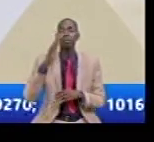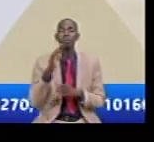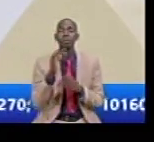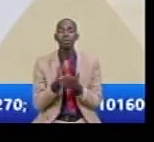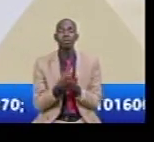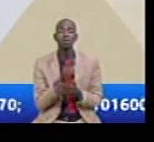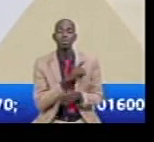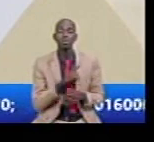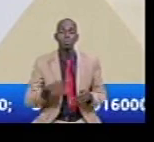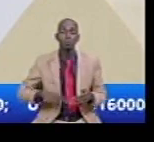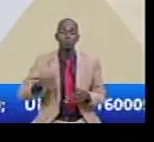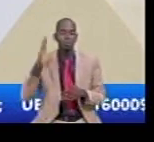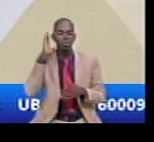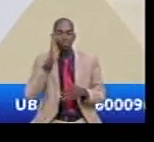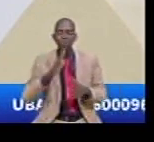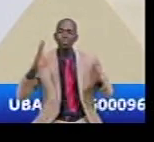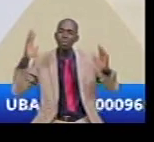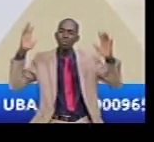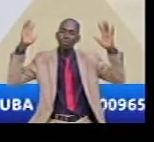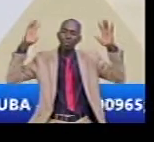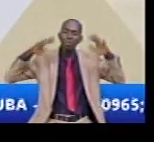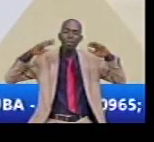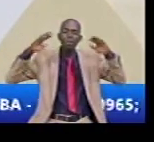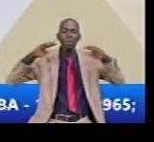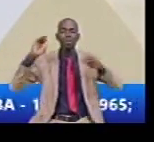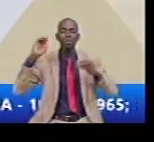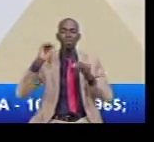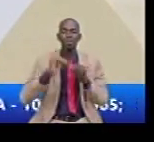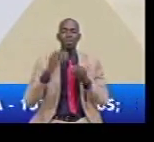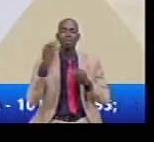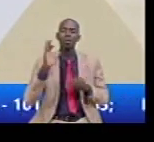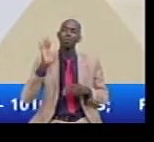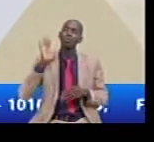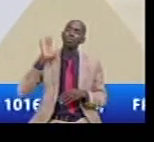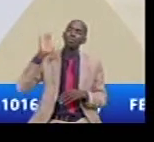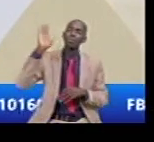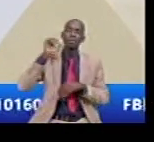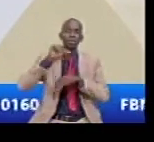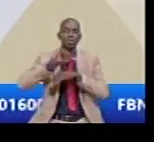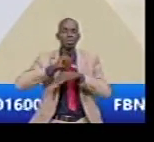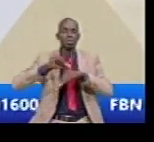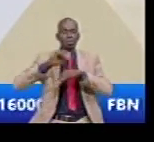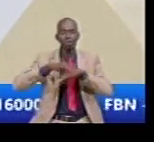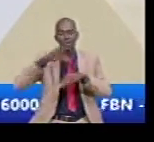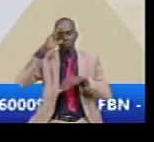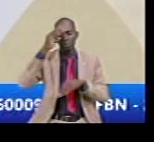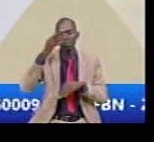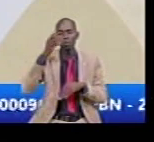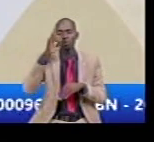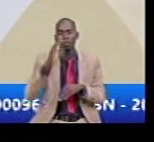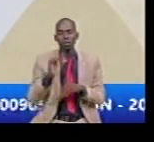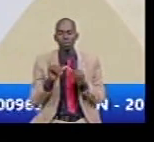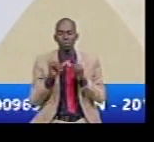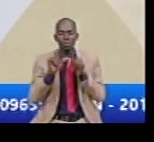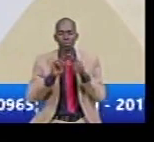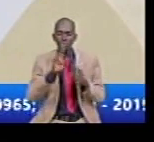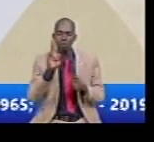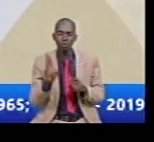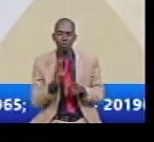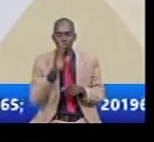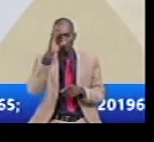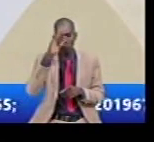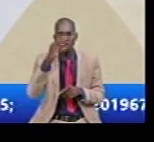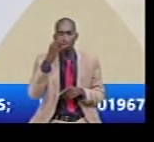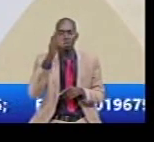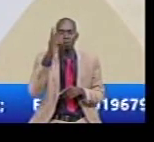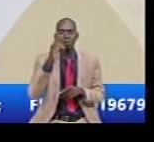his anointing upon them and continually use him to be a blessing to the entire world. Let's open our mouth and pray